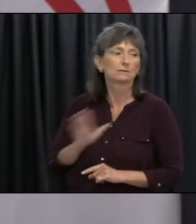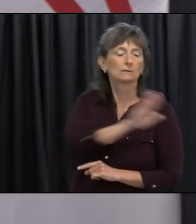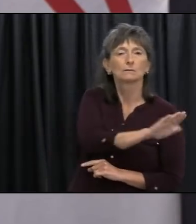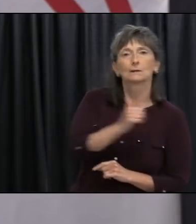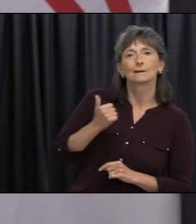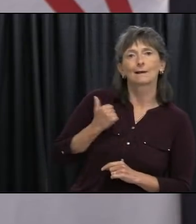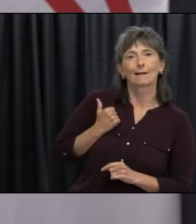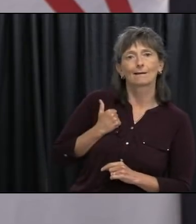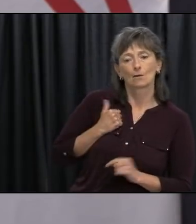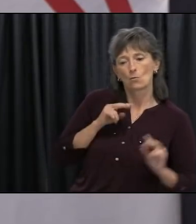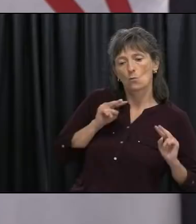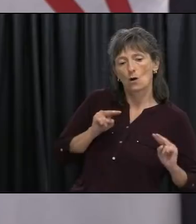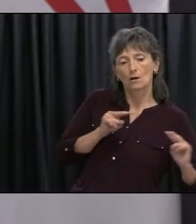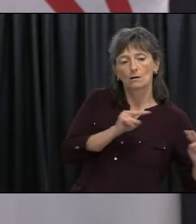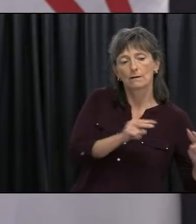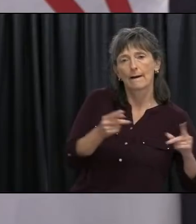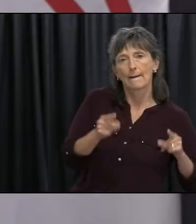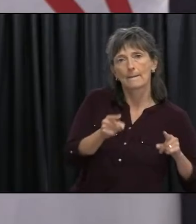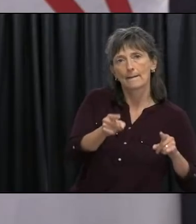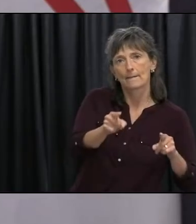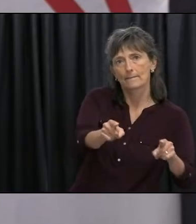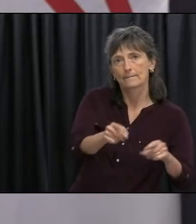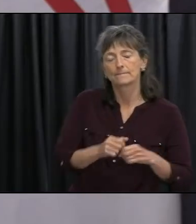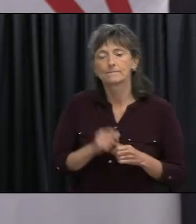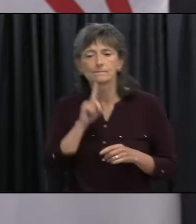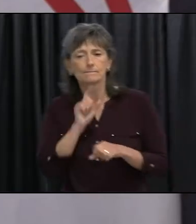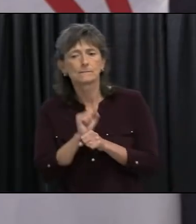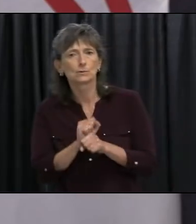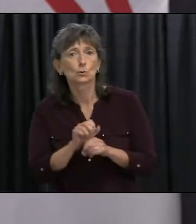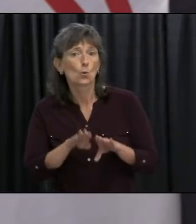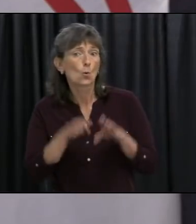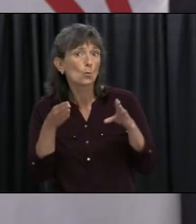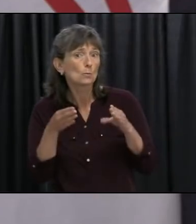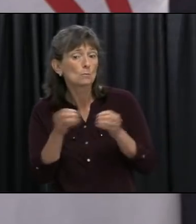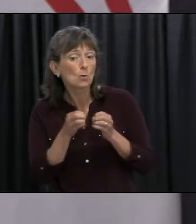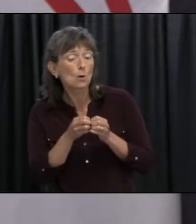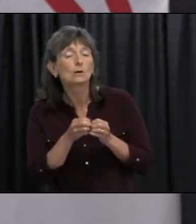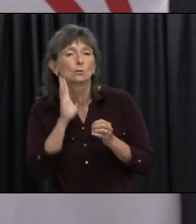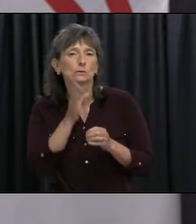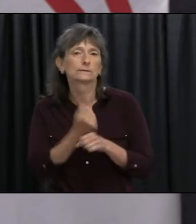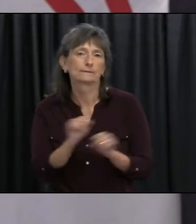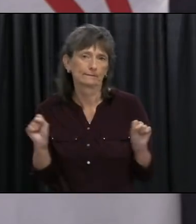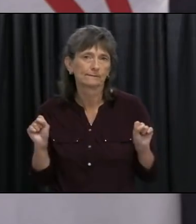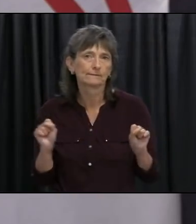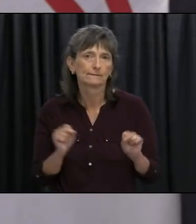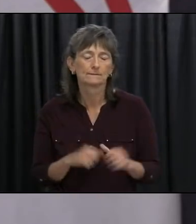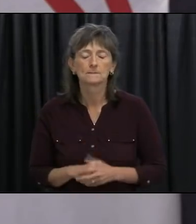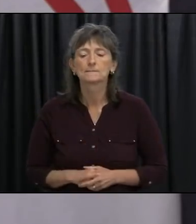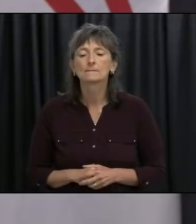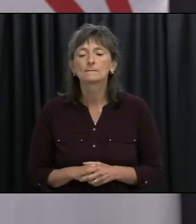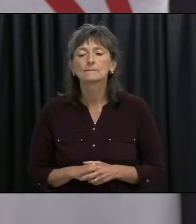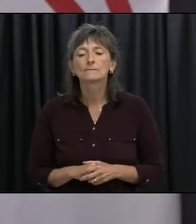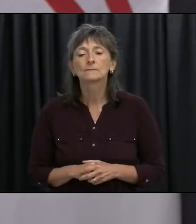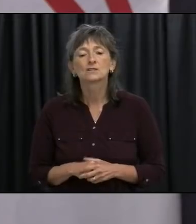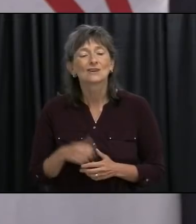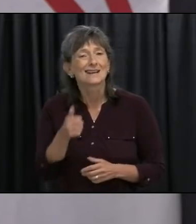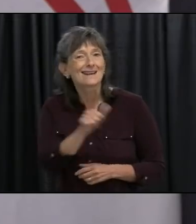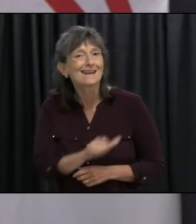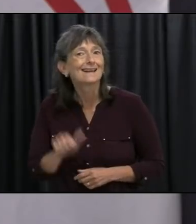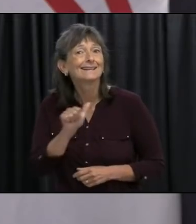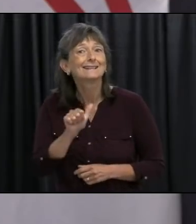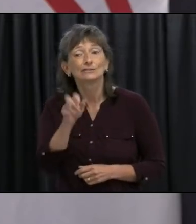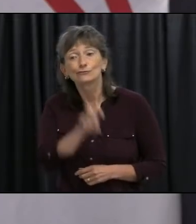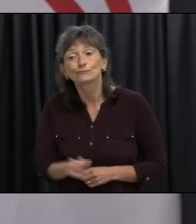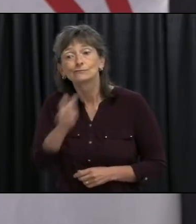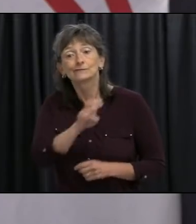potential opportunities to move forward in the safest possible manner. So what we have to keep in mind is that decisions relating to travel